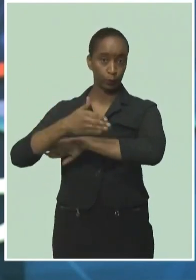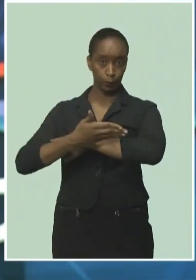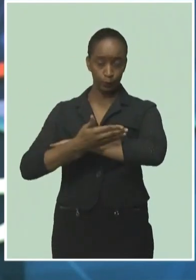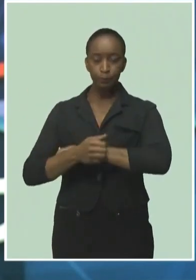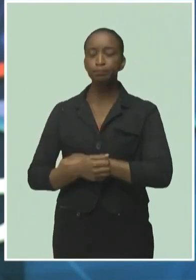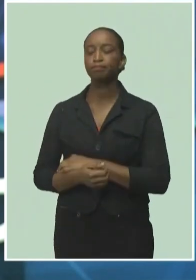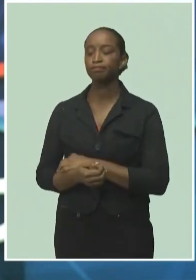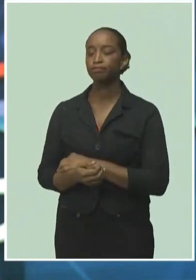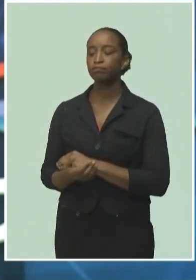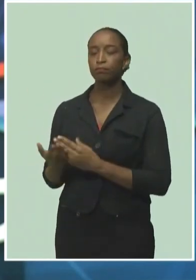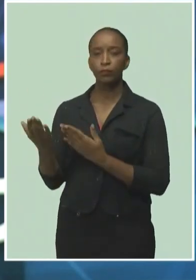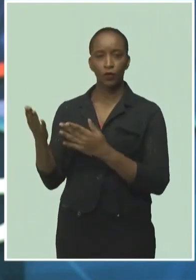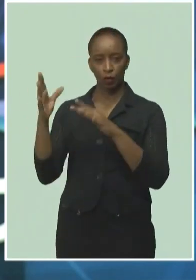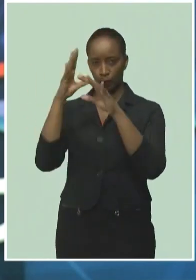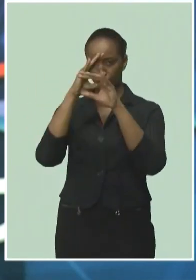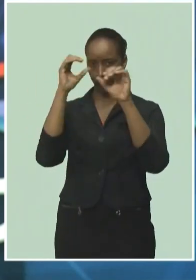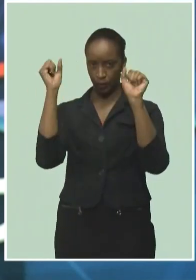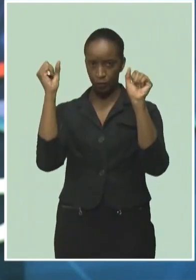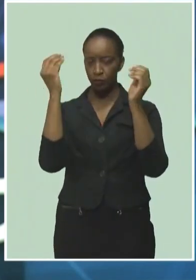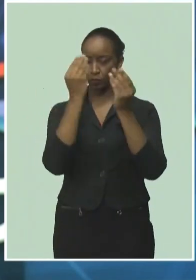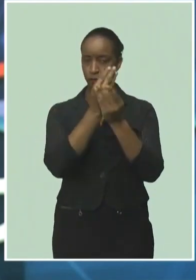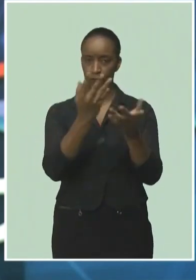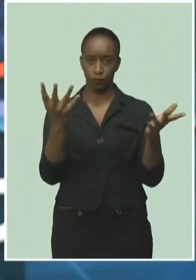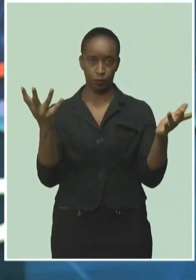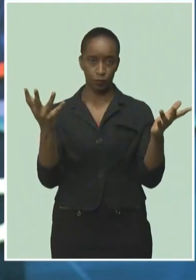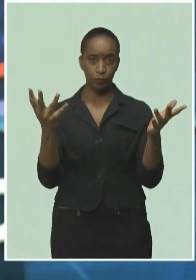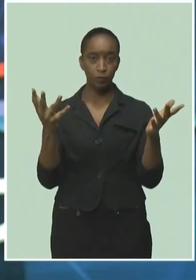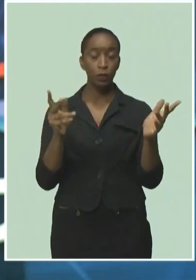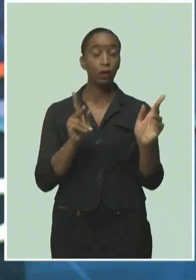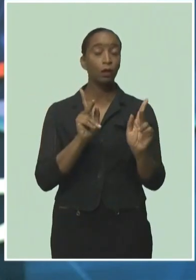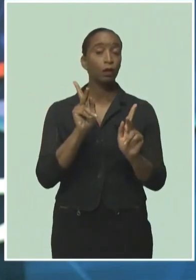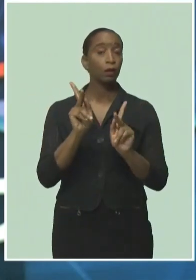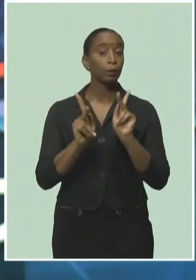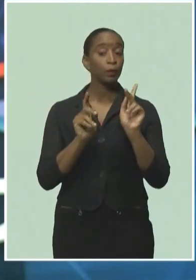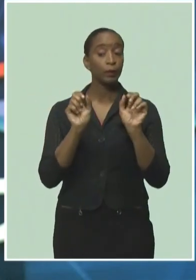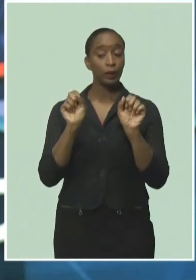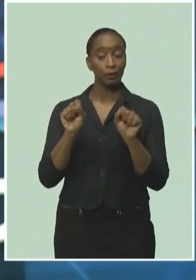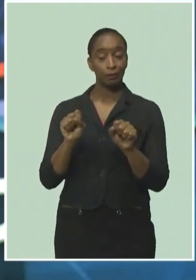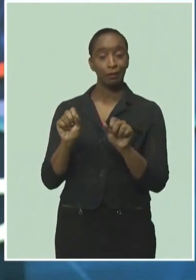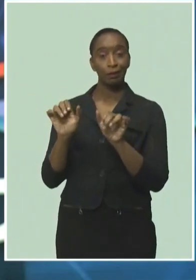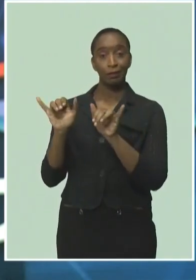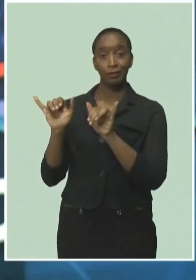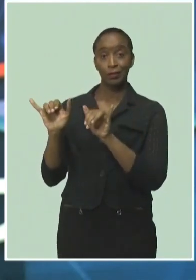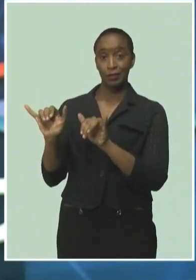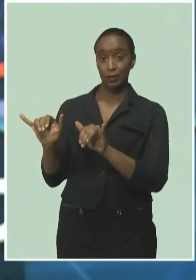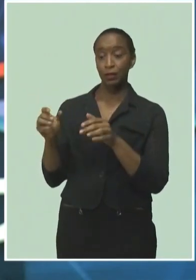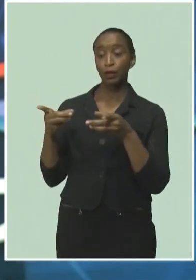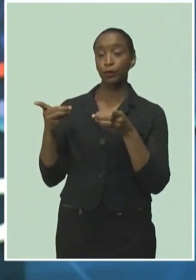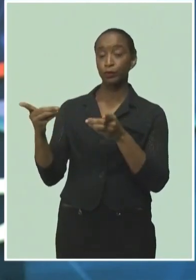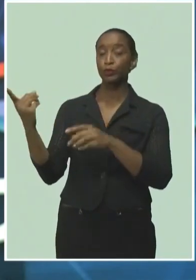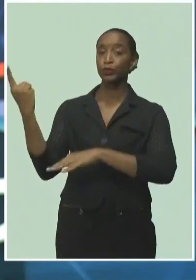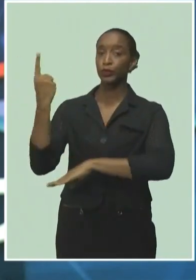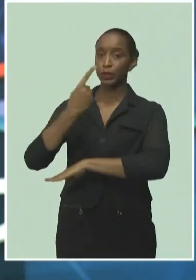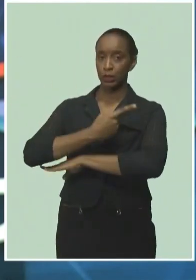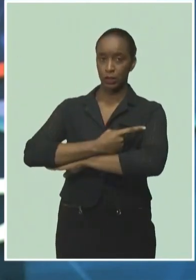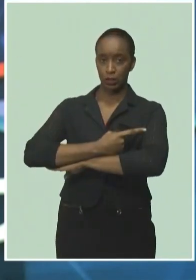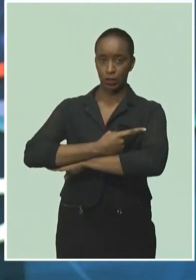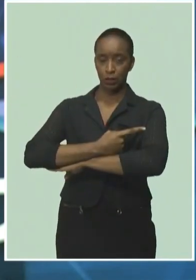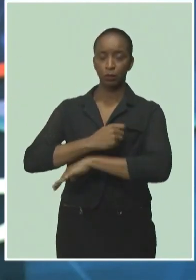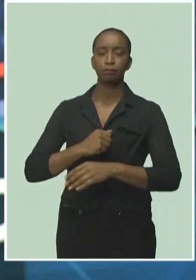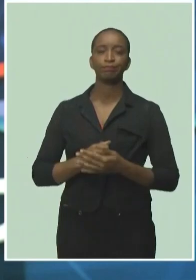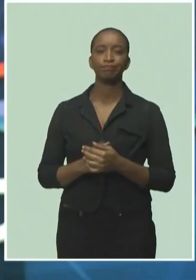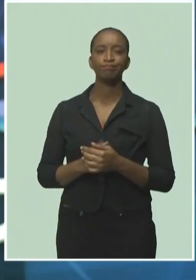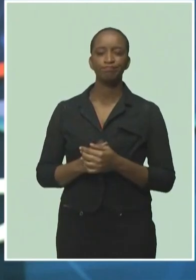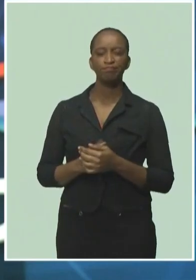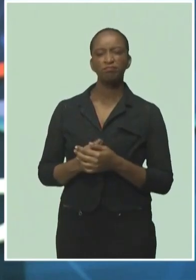Homelessness, Kimar Safri, has confirmed that people will now be able to stay in the shelter during the daytime. Previously, people